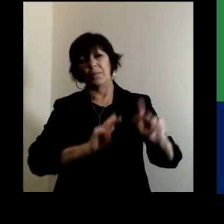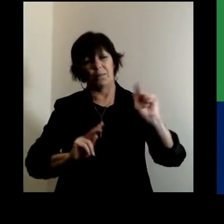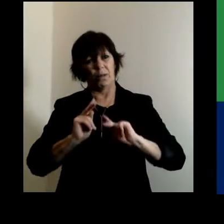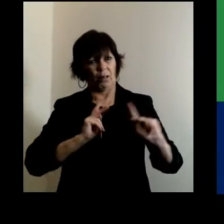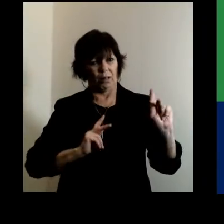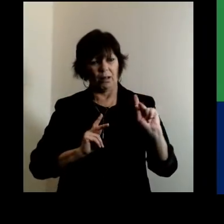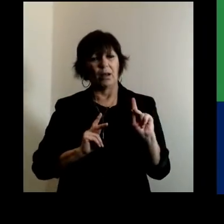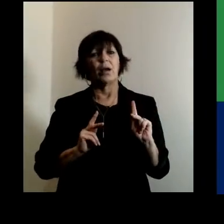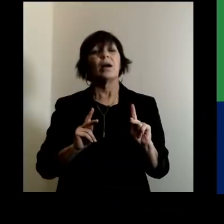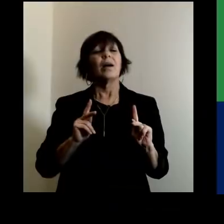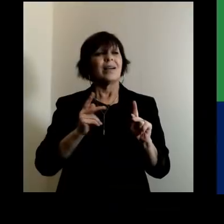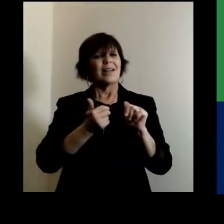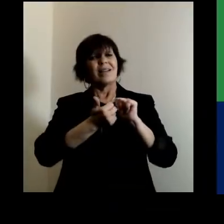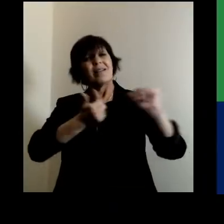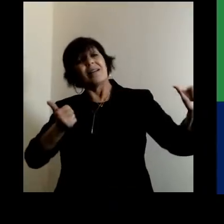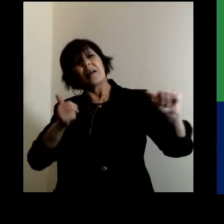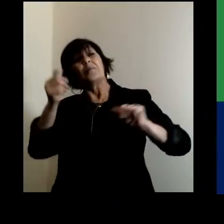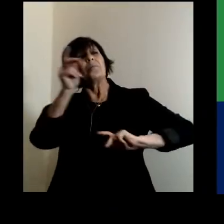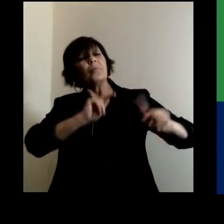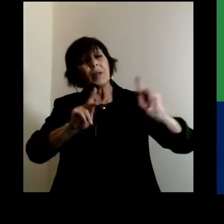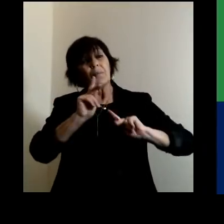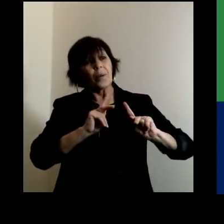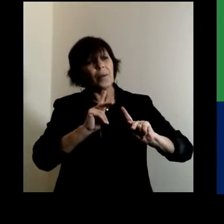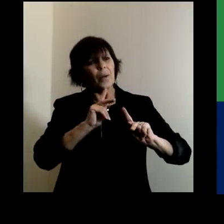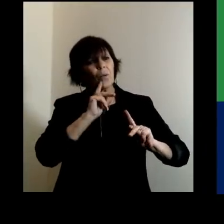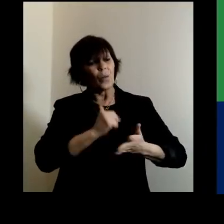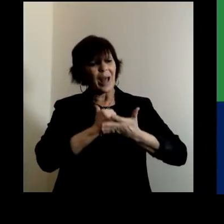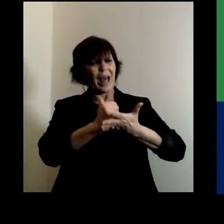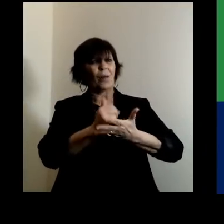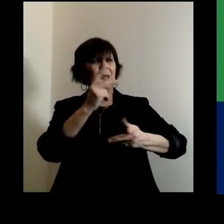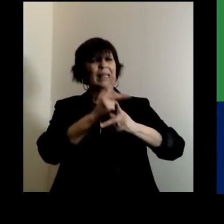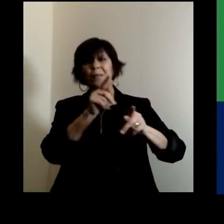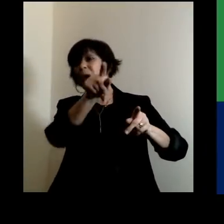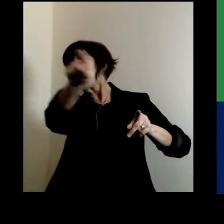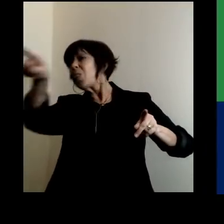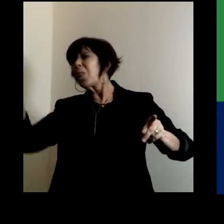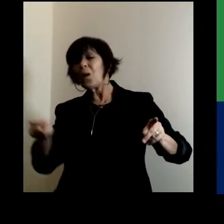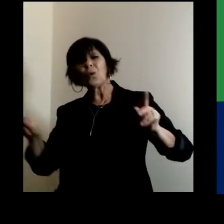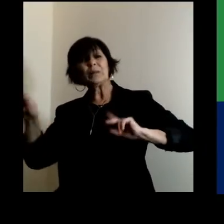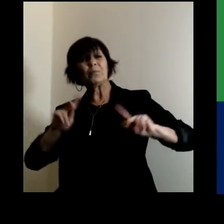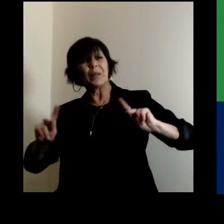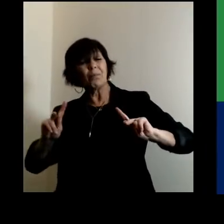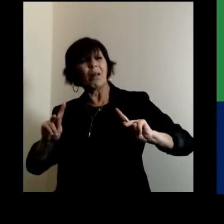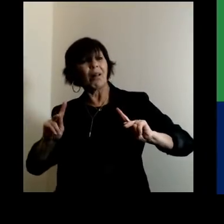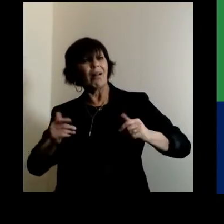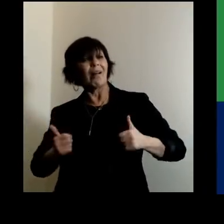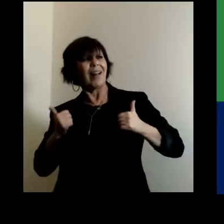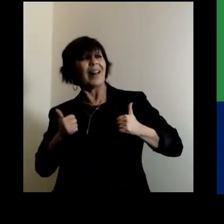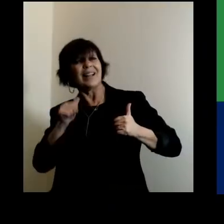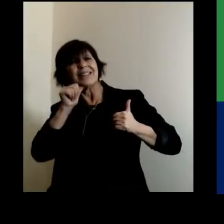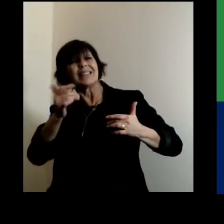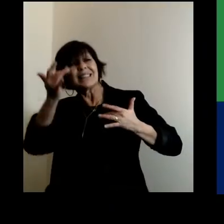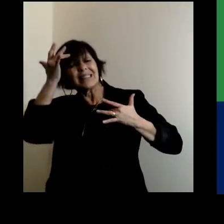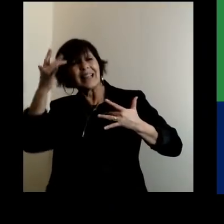home, because staying away from other people will help keep those people in your life that you love, healthy and not